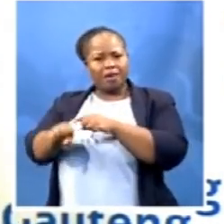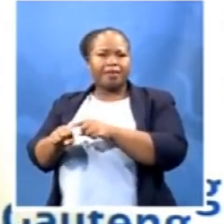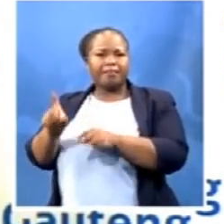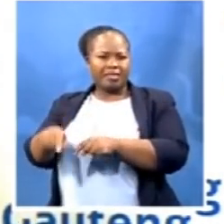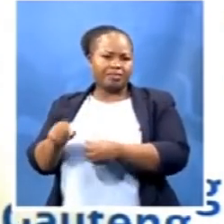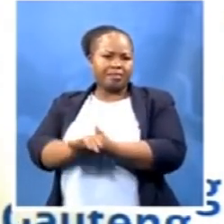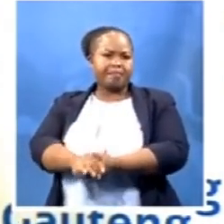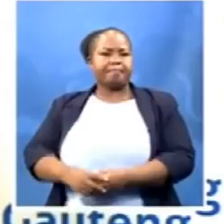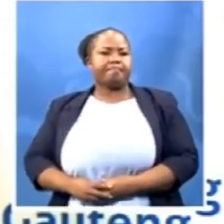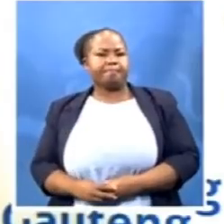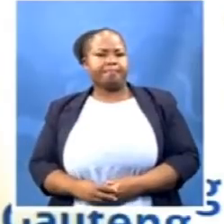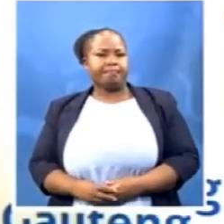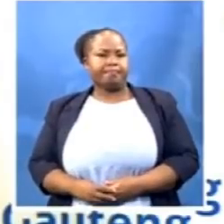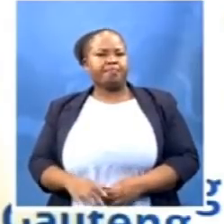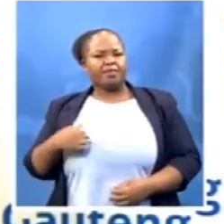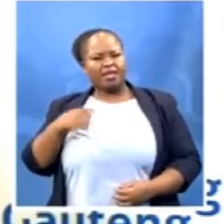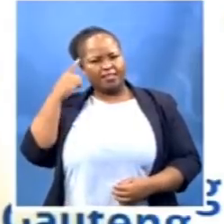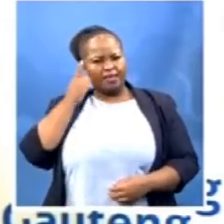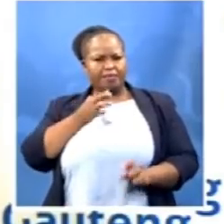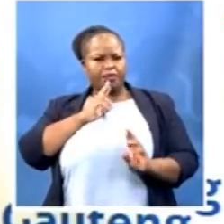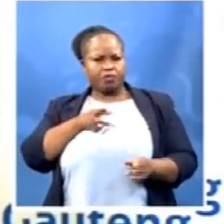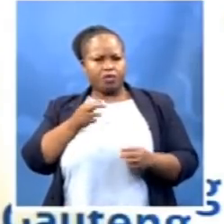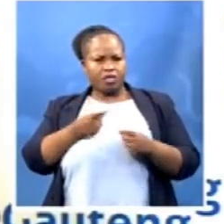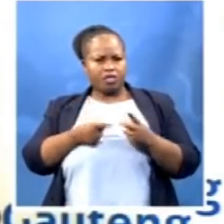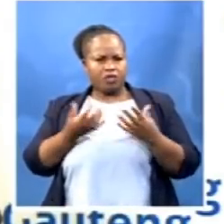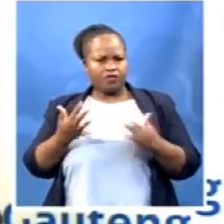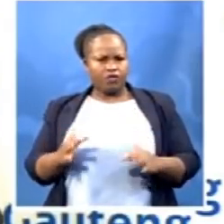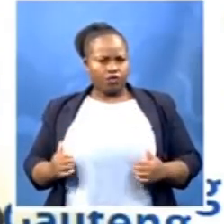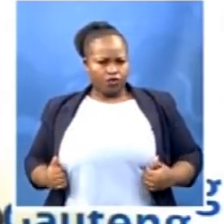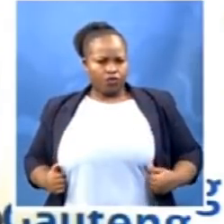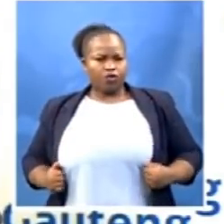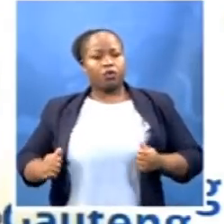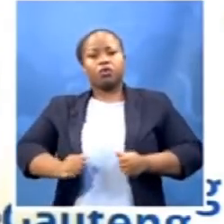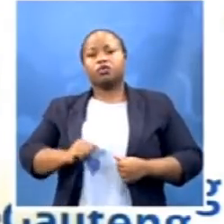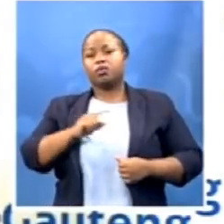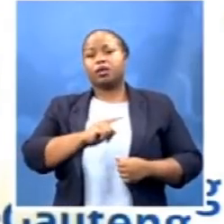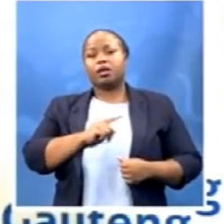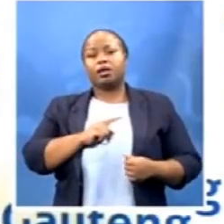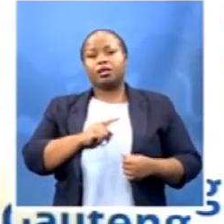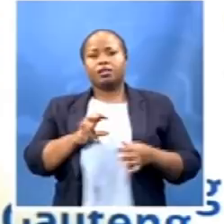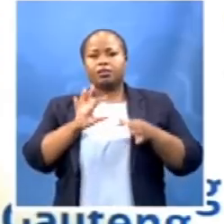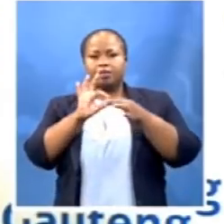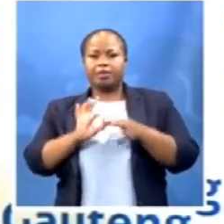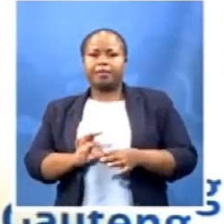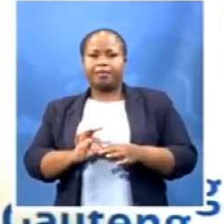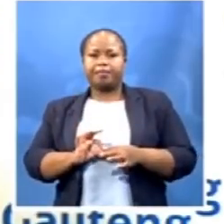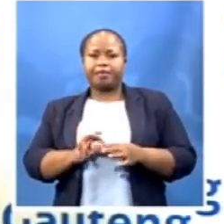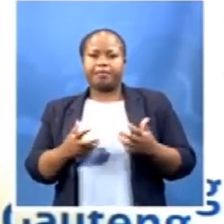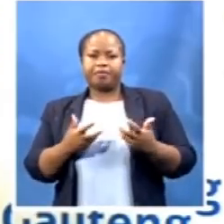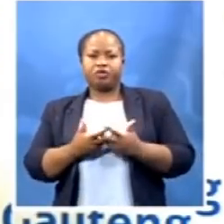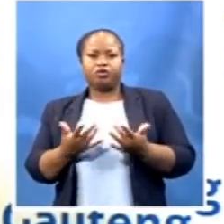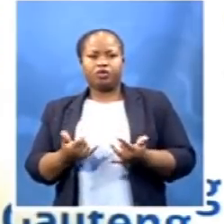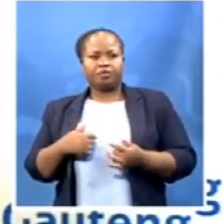have dealt with all the issues because they are interlinked. I thought I'll take a bit of time because